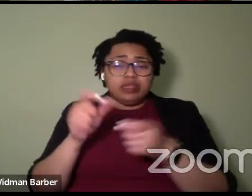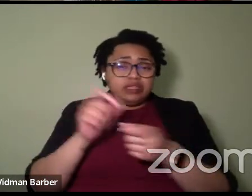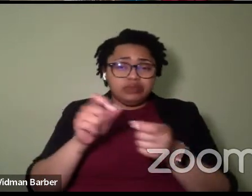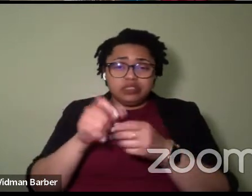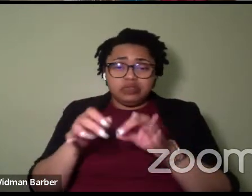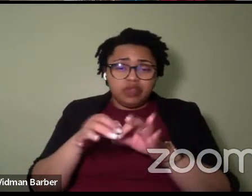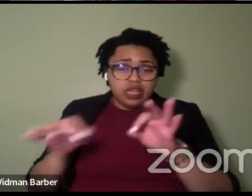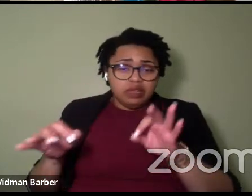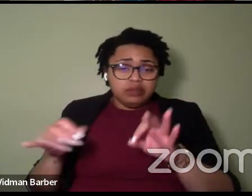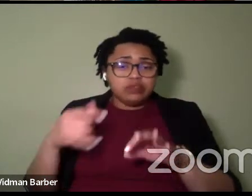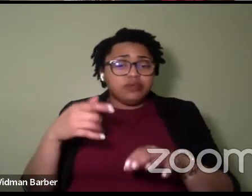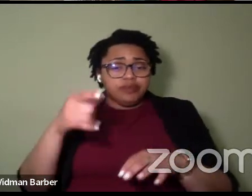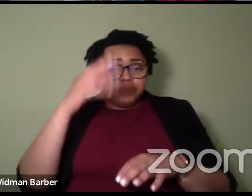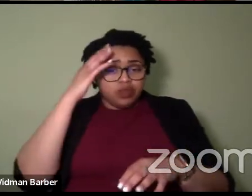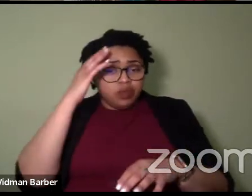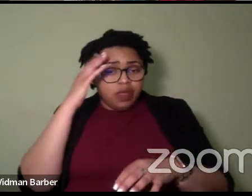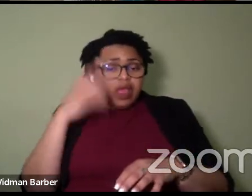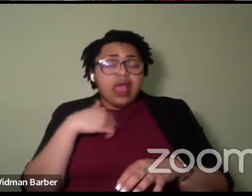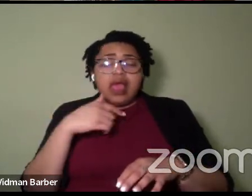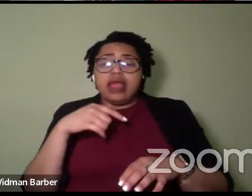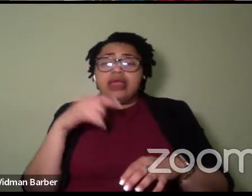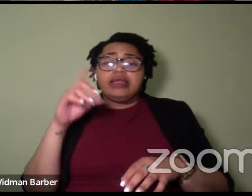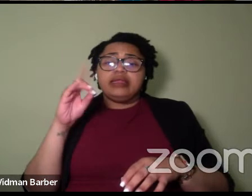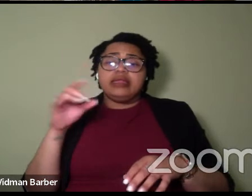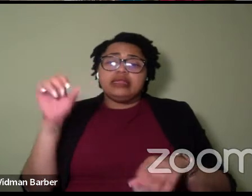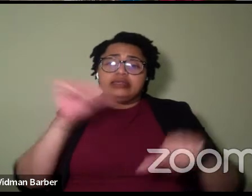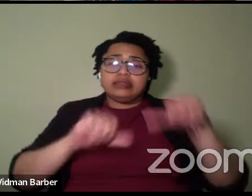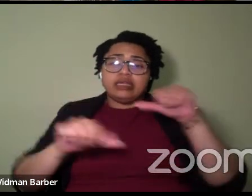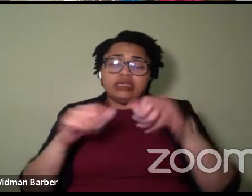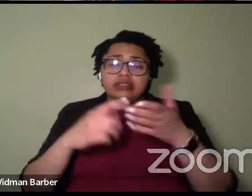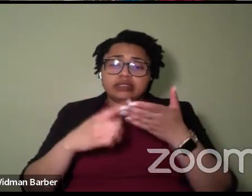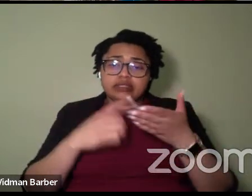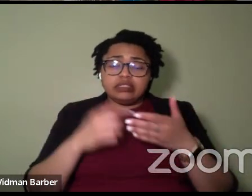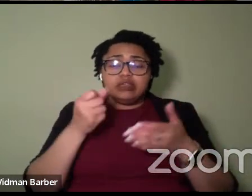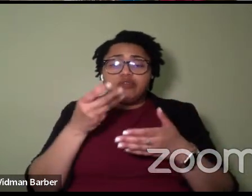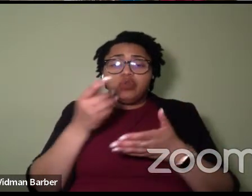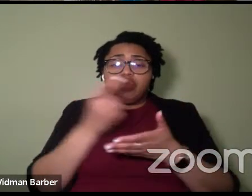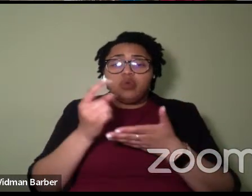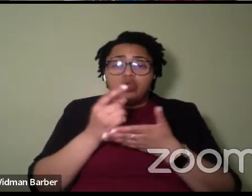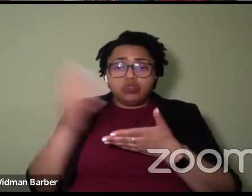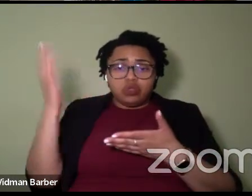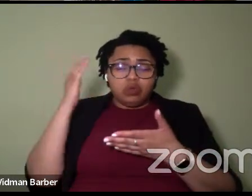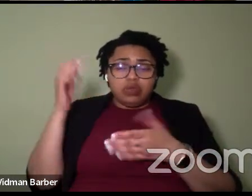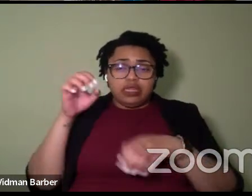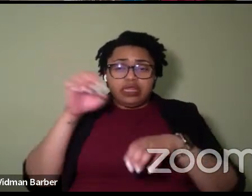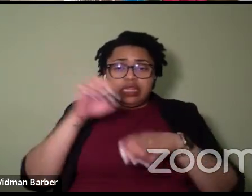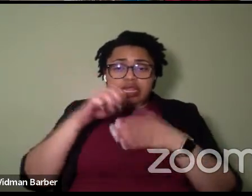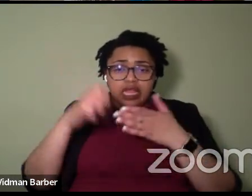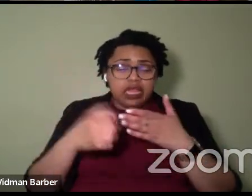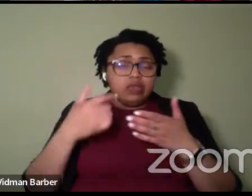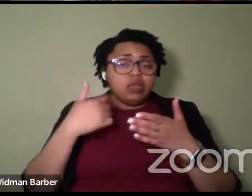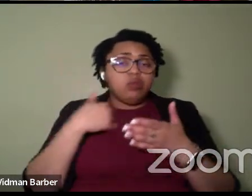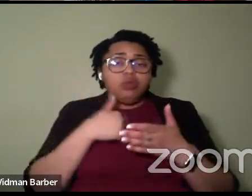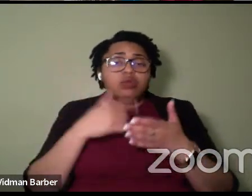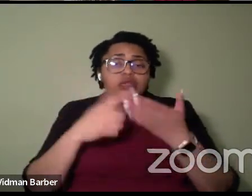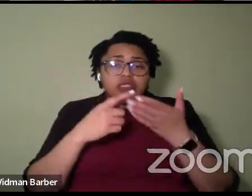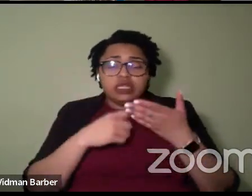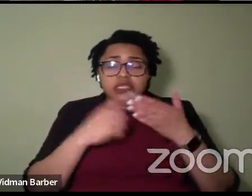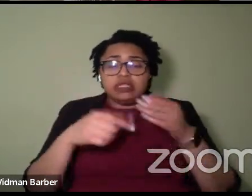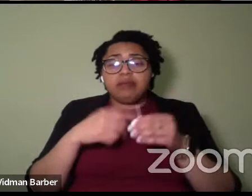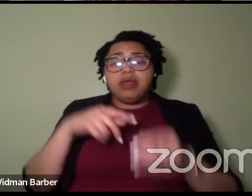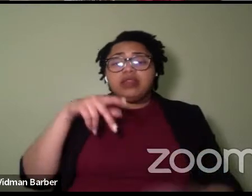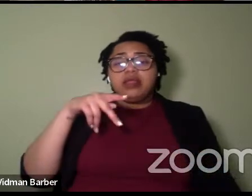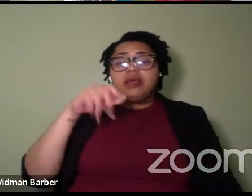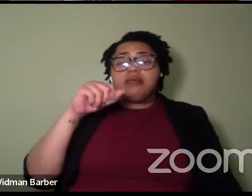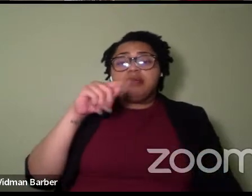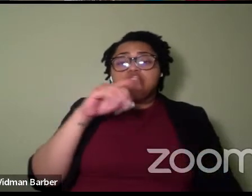I gave a science talk a couple of weeks ago, and at the end, we were at the patriarchy and white supremacy. And I think I shocked the whole room because we won't